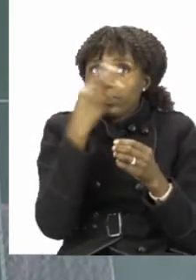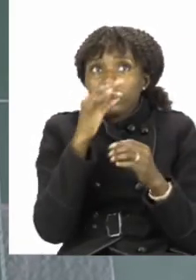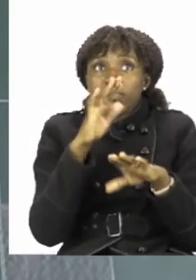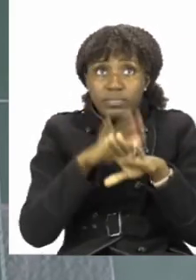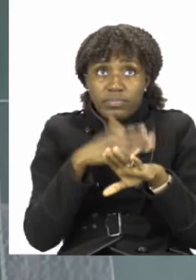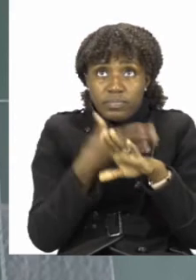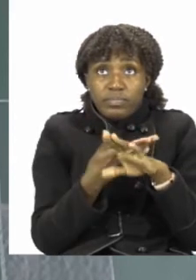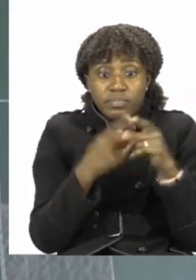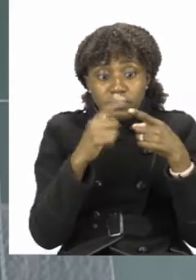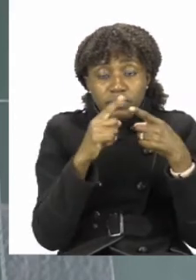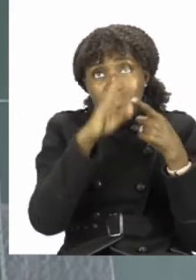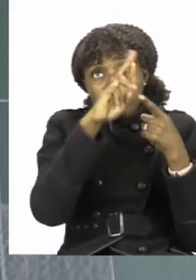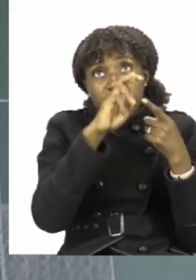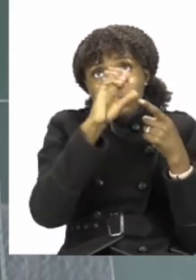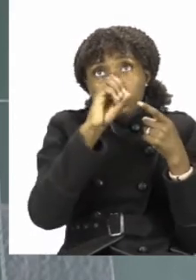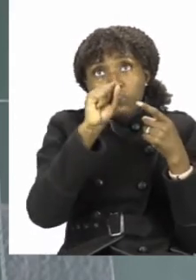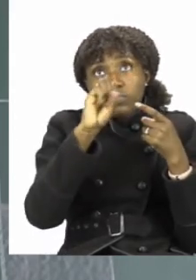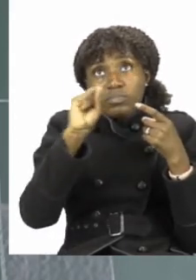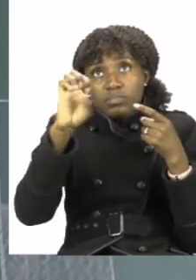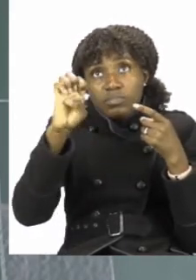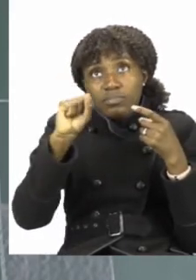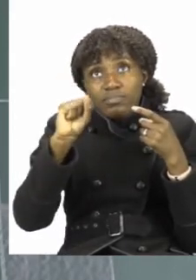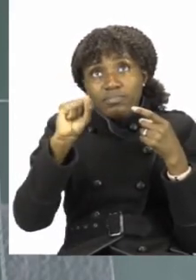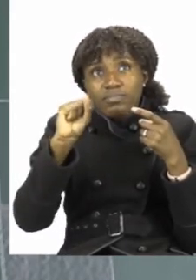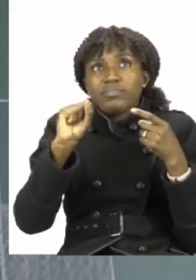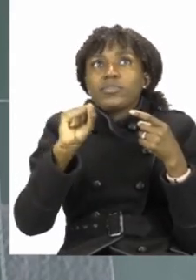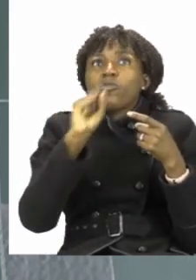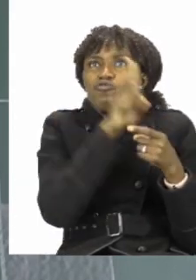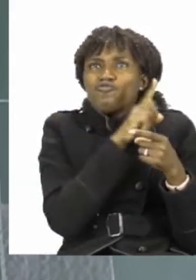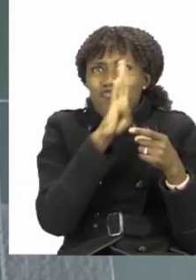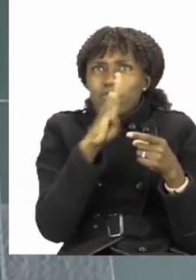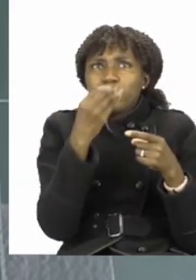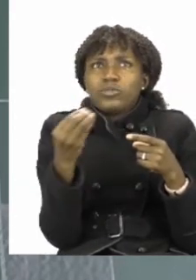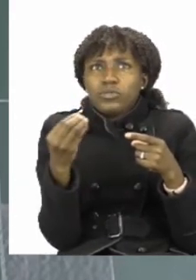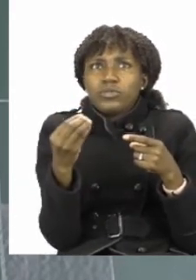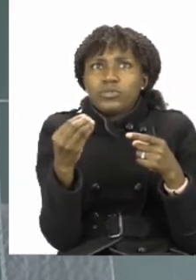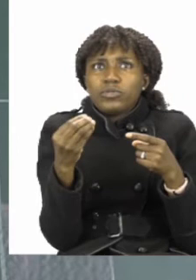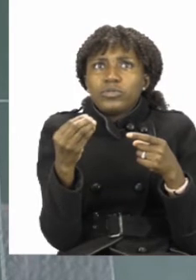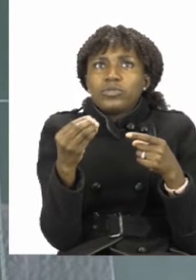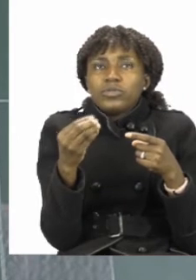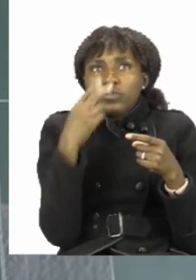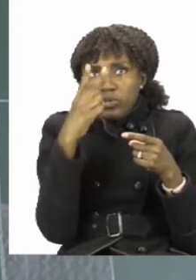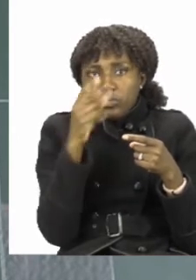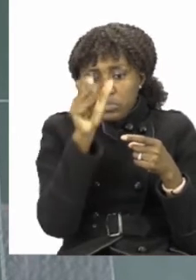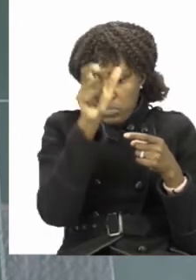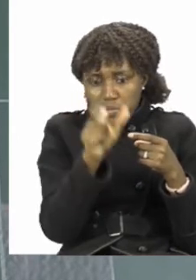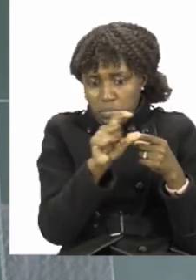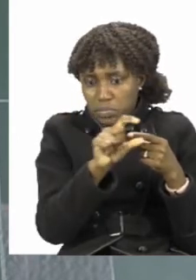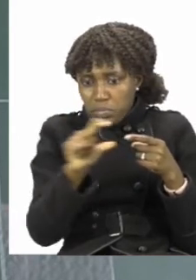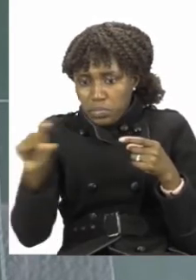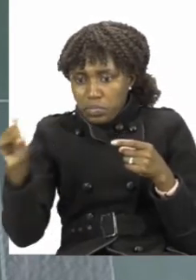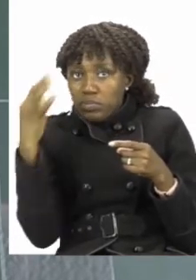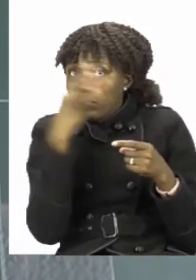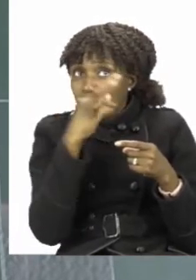at roses. Roses says that there are 14 learners. So on one side at the bottom we have the